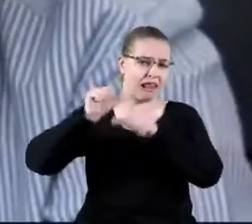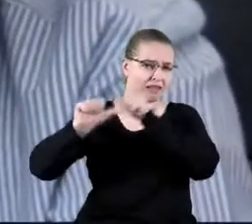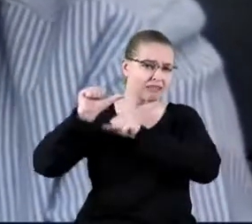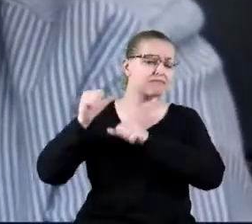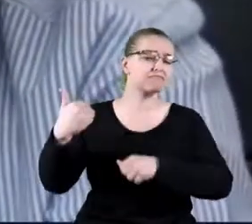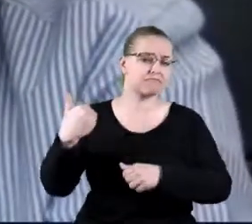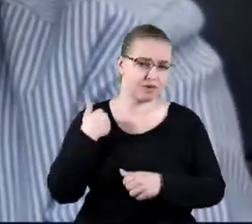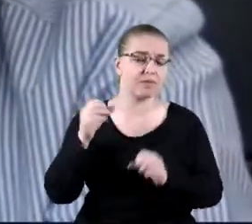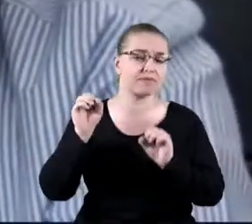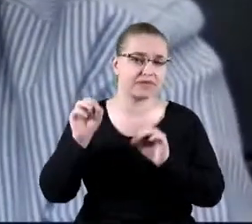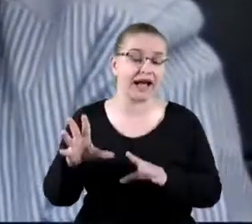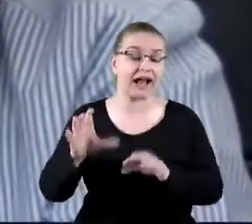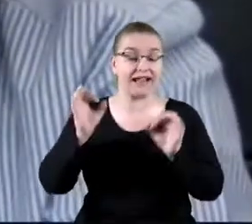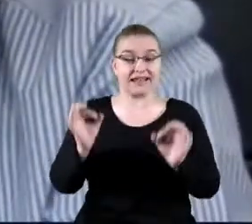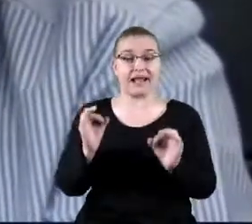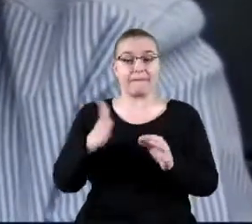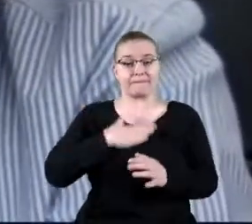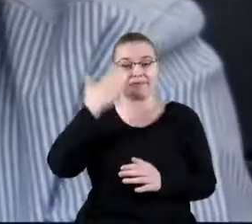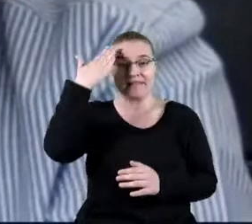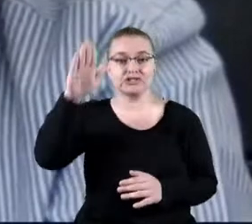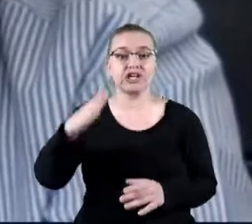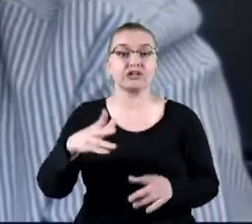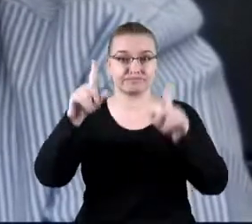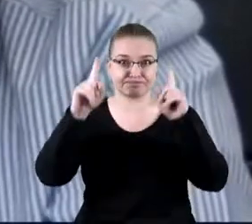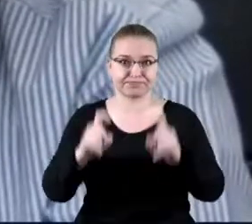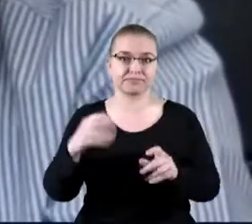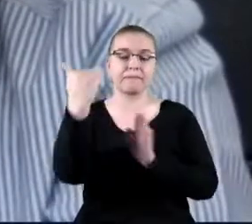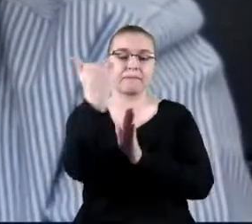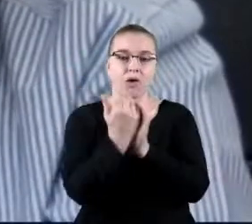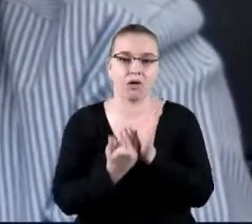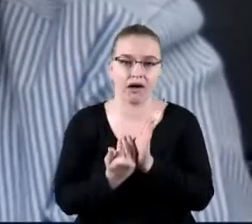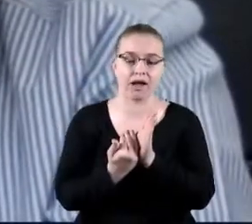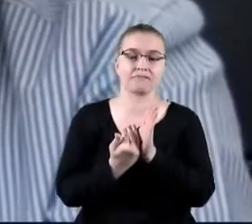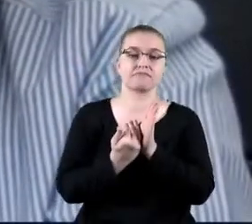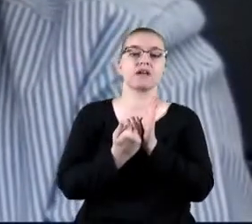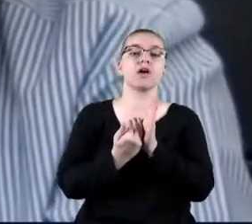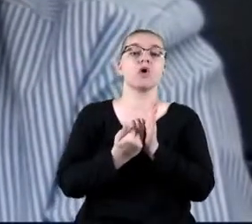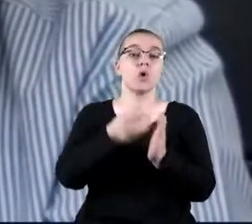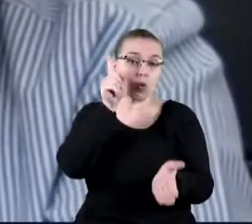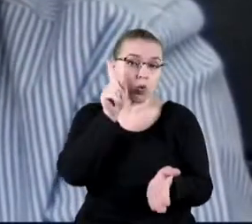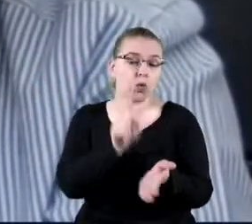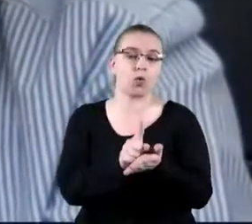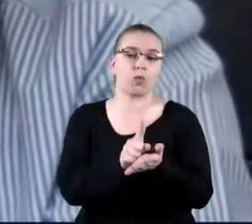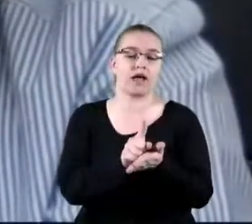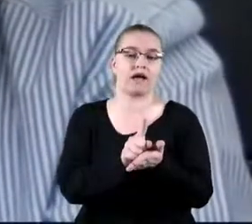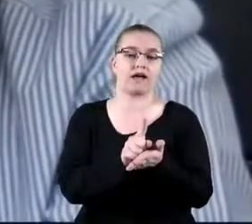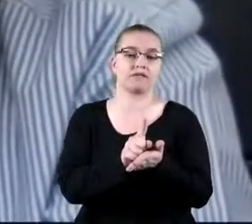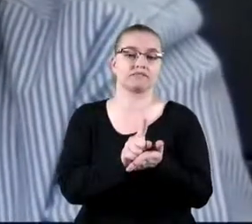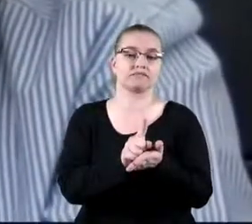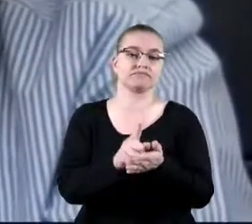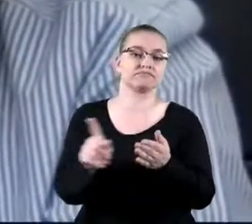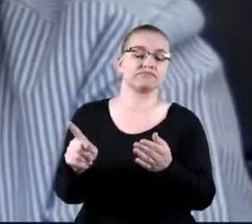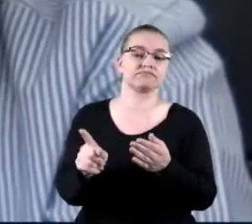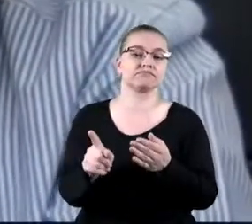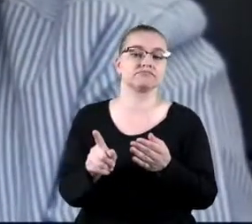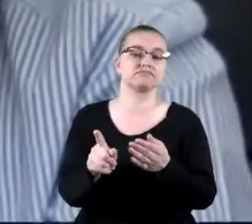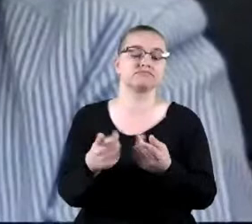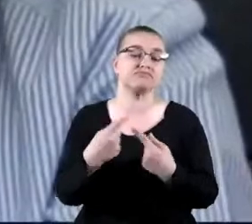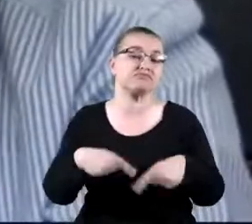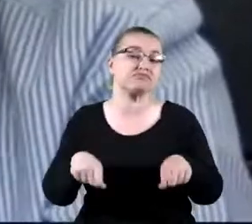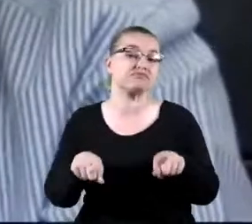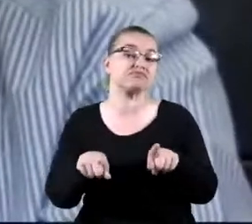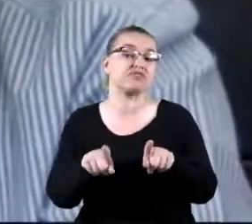been recently dealing with difficulties, but we do hope that the program that we have